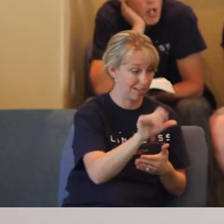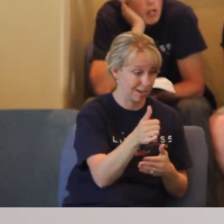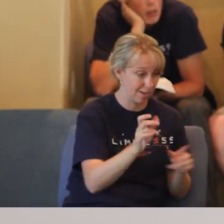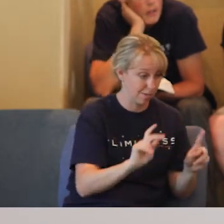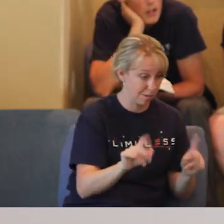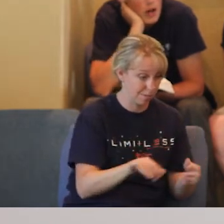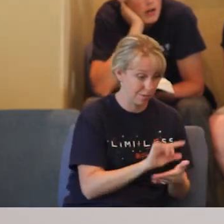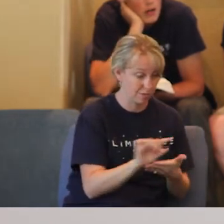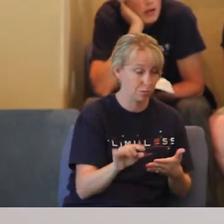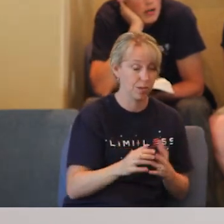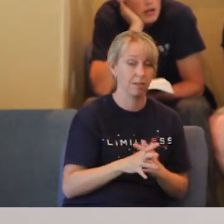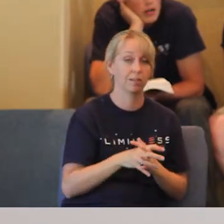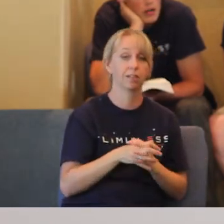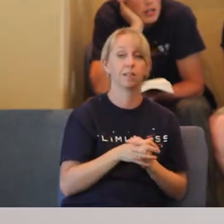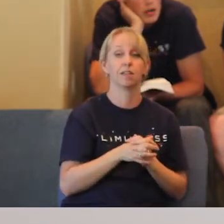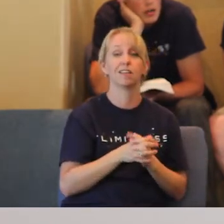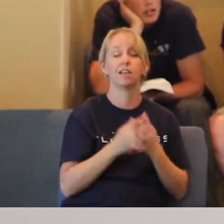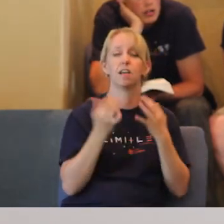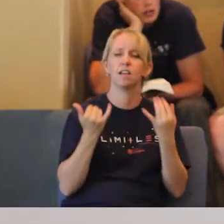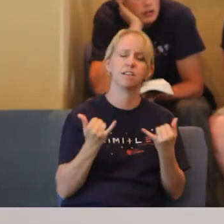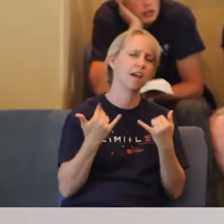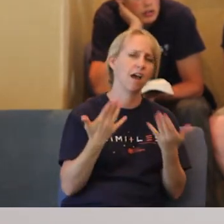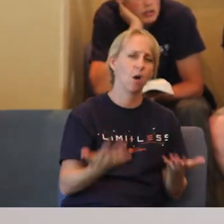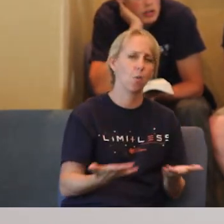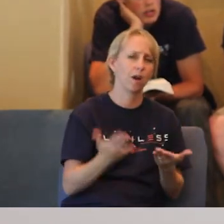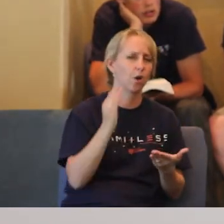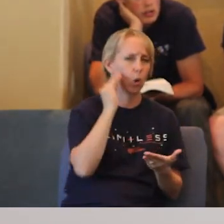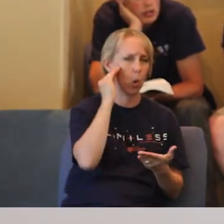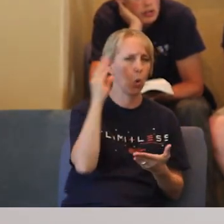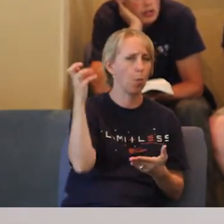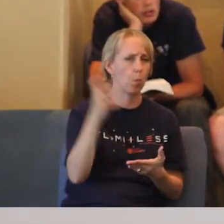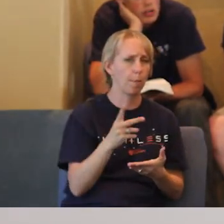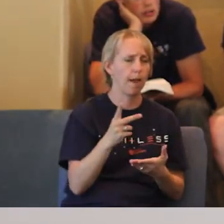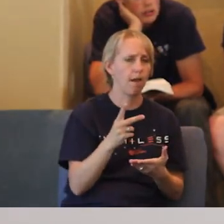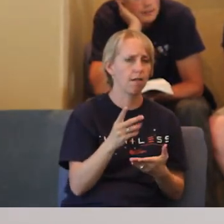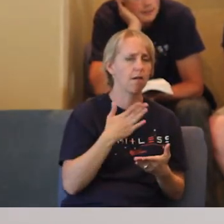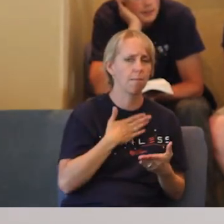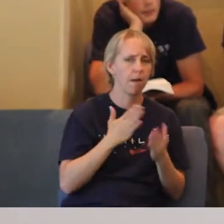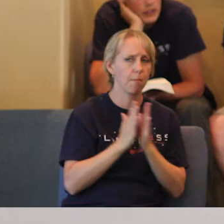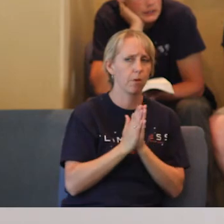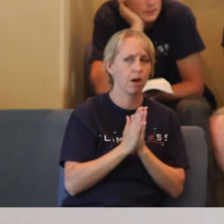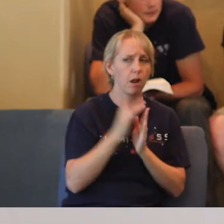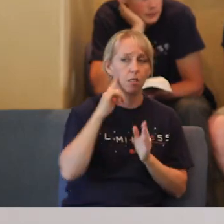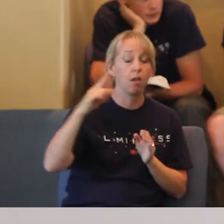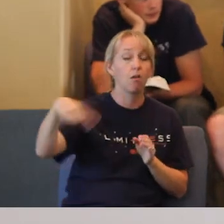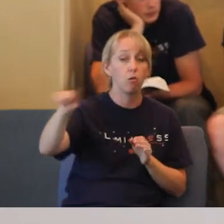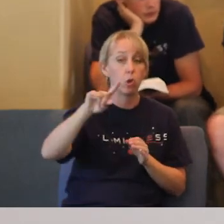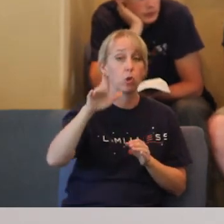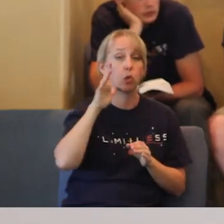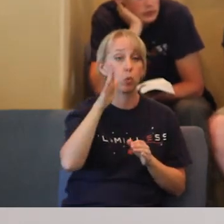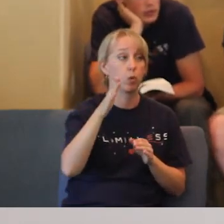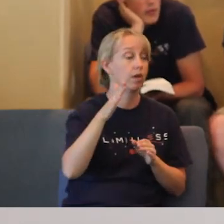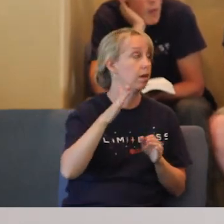home, we're back, my prayer is that you guys would invest in those around you.